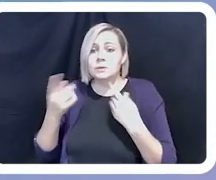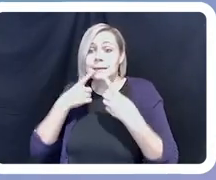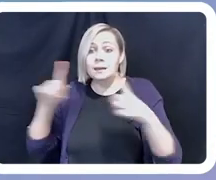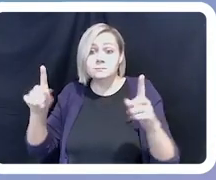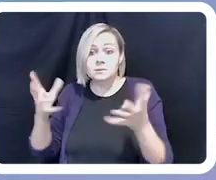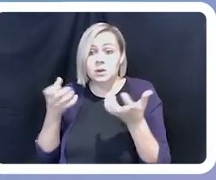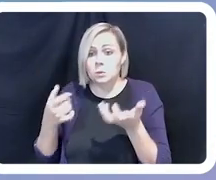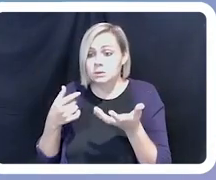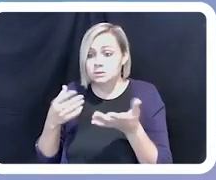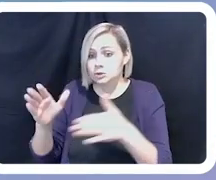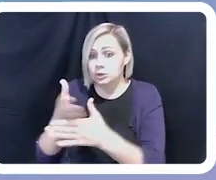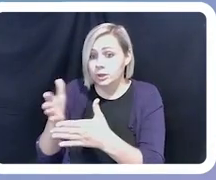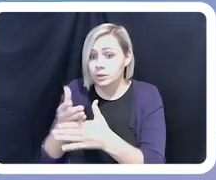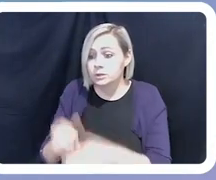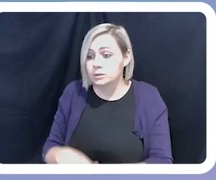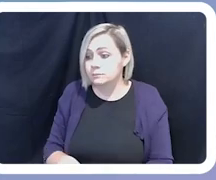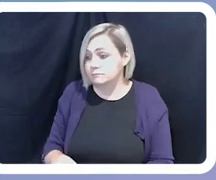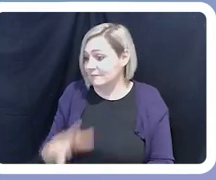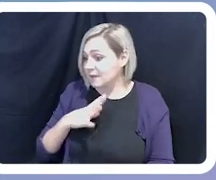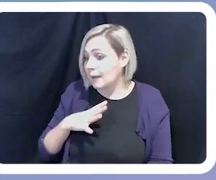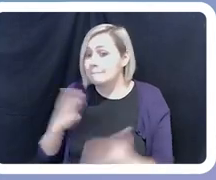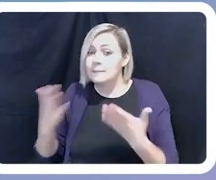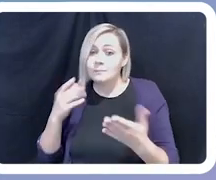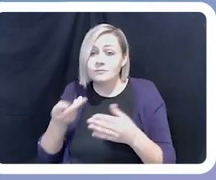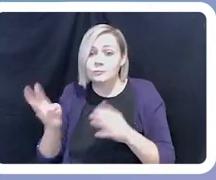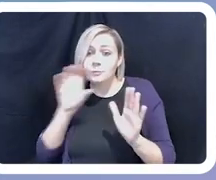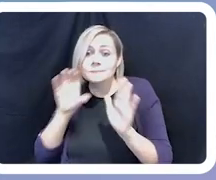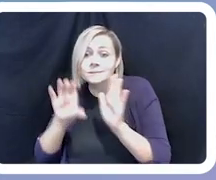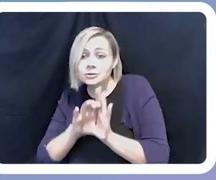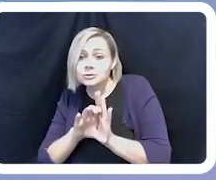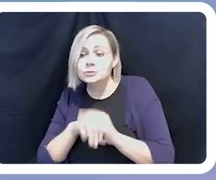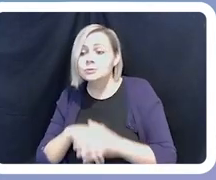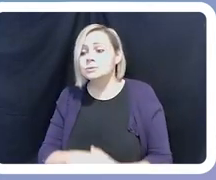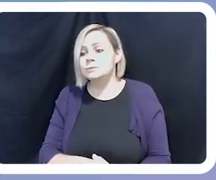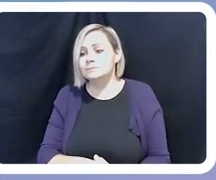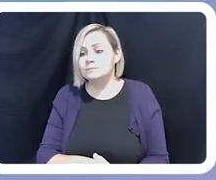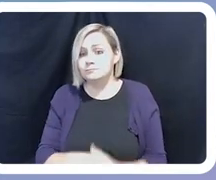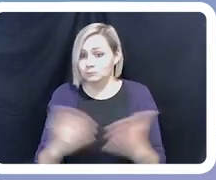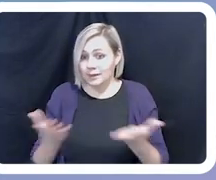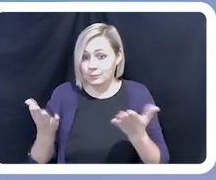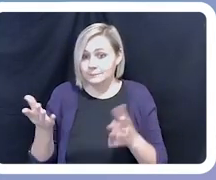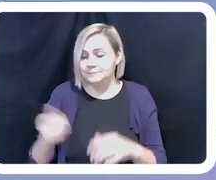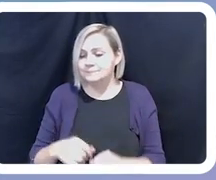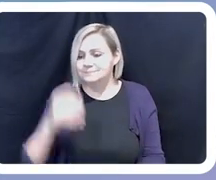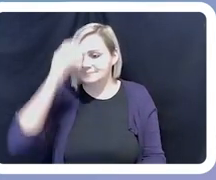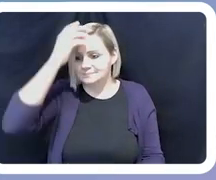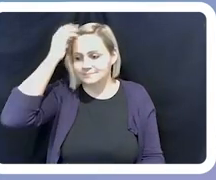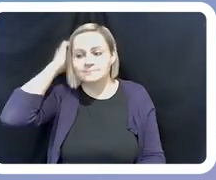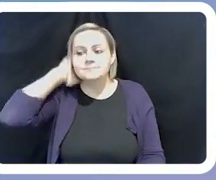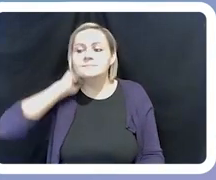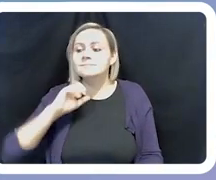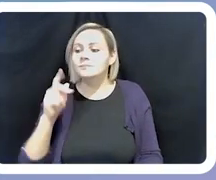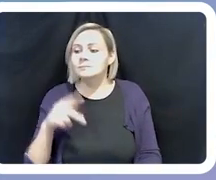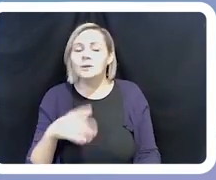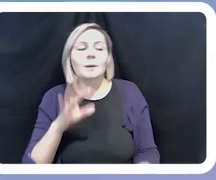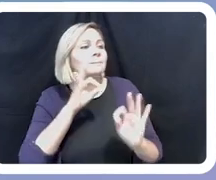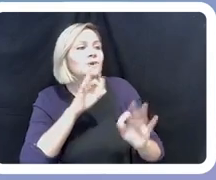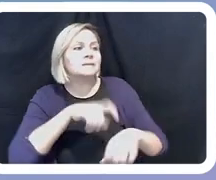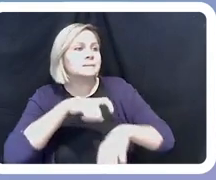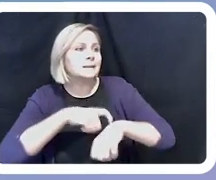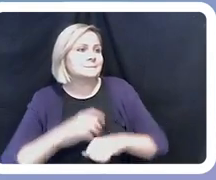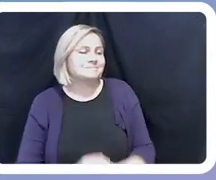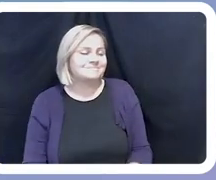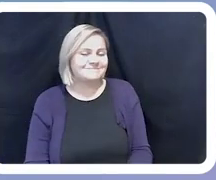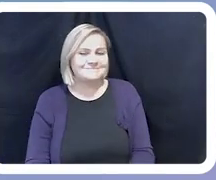to you guys. If that works, maybe get a couple pictures. Come over. Right here? Okay. Perfect